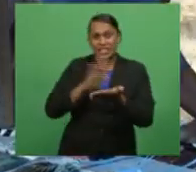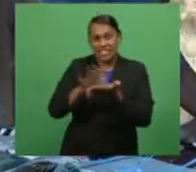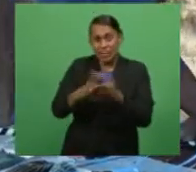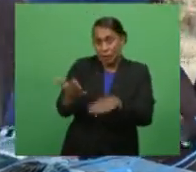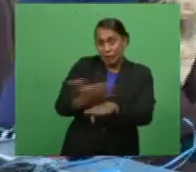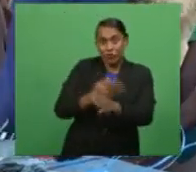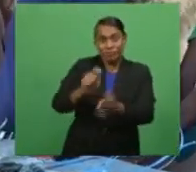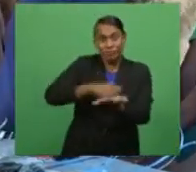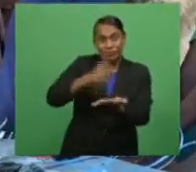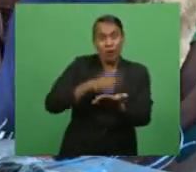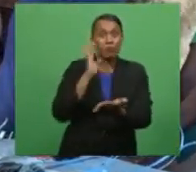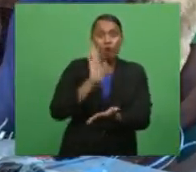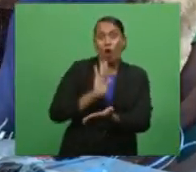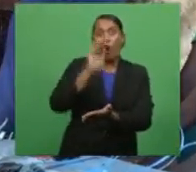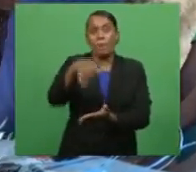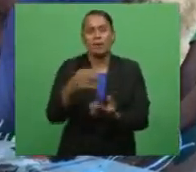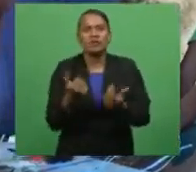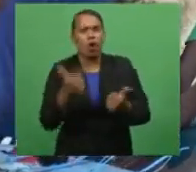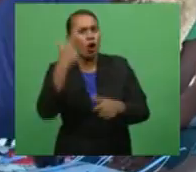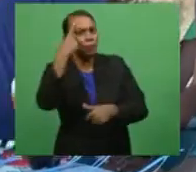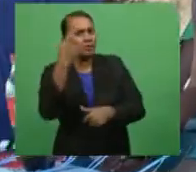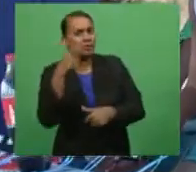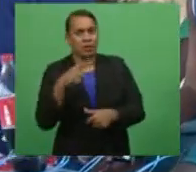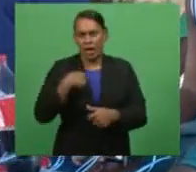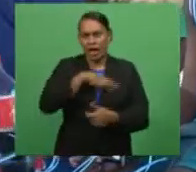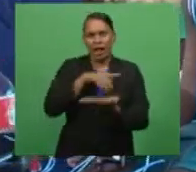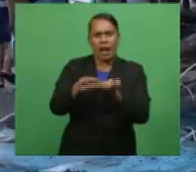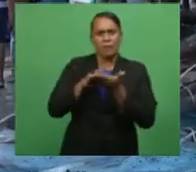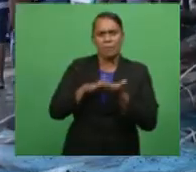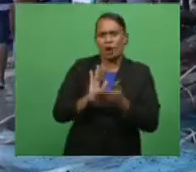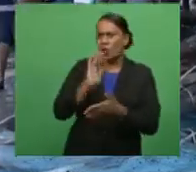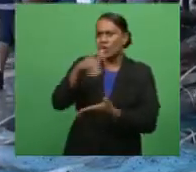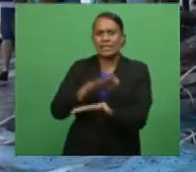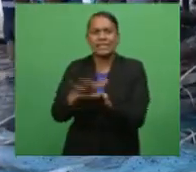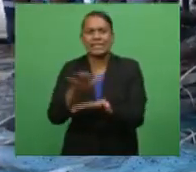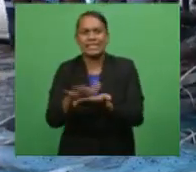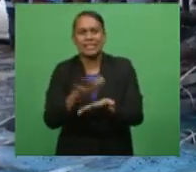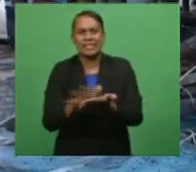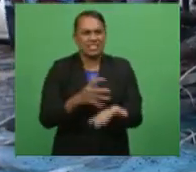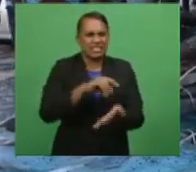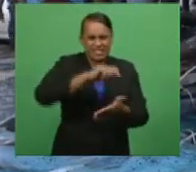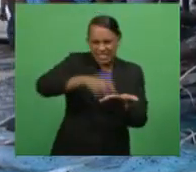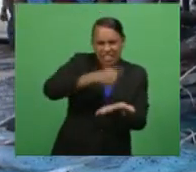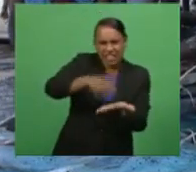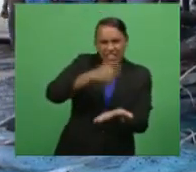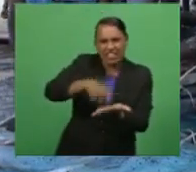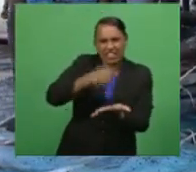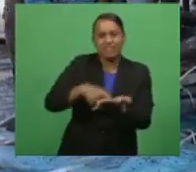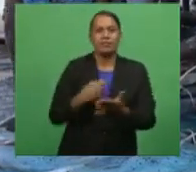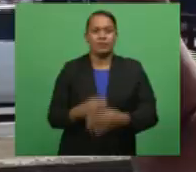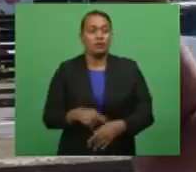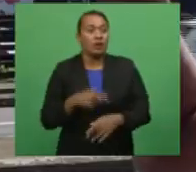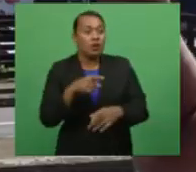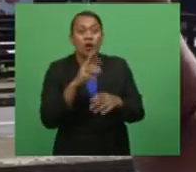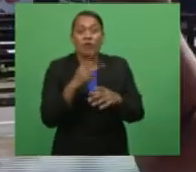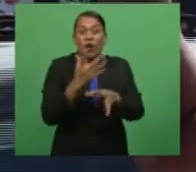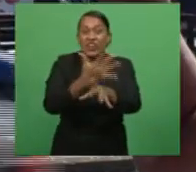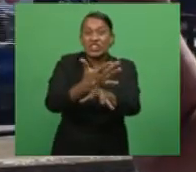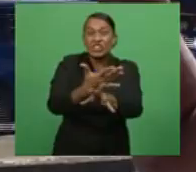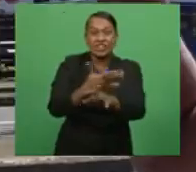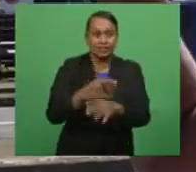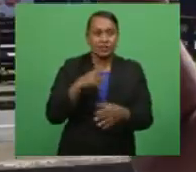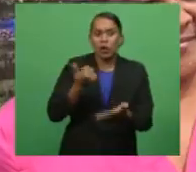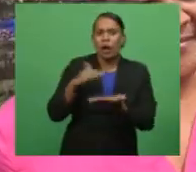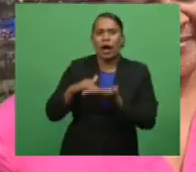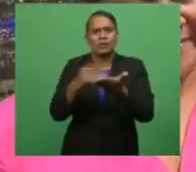lot when we take it home. There is no extra work in cleaning it. Secondly, it helps the vendors as well with an extra $3 given this current crisis